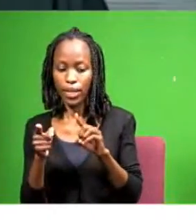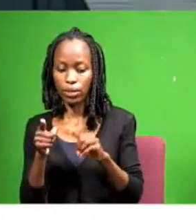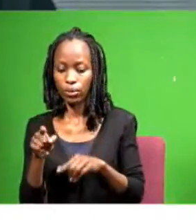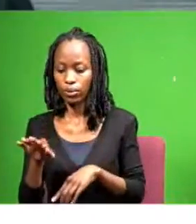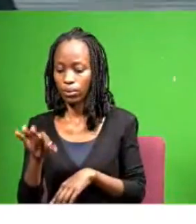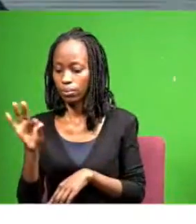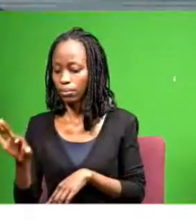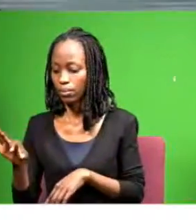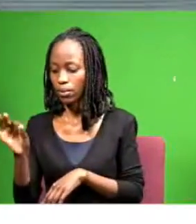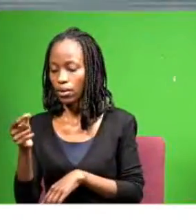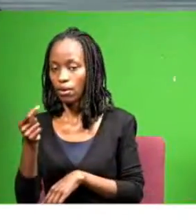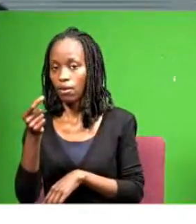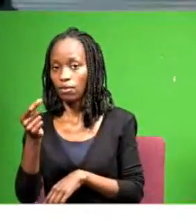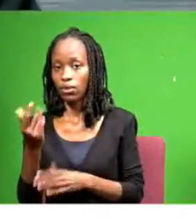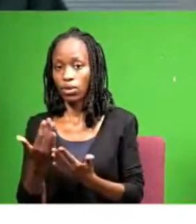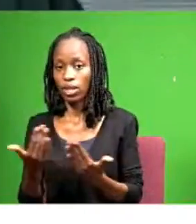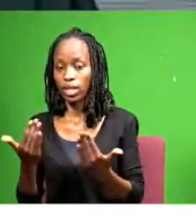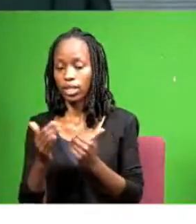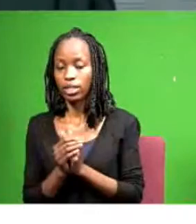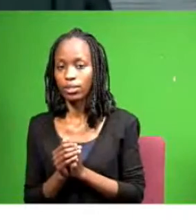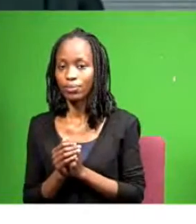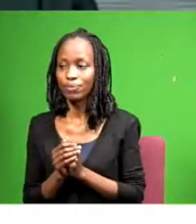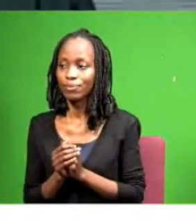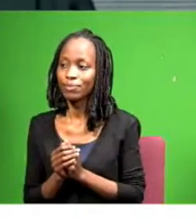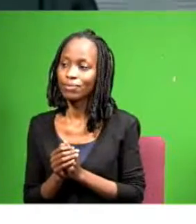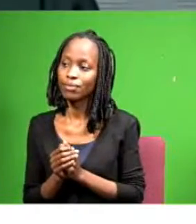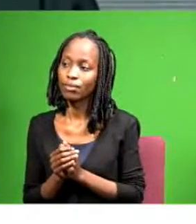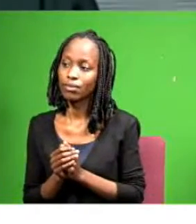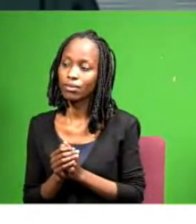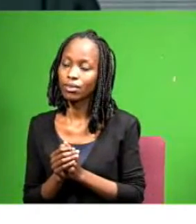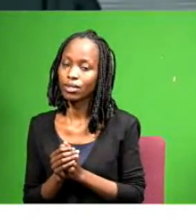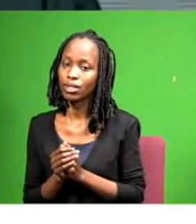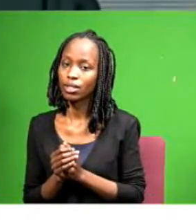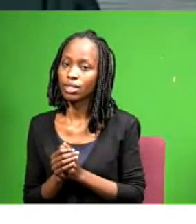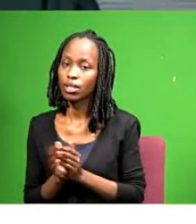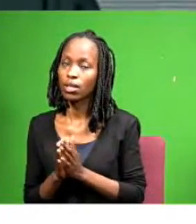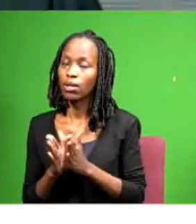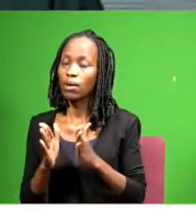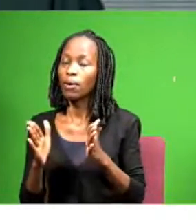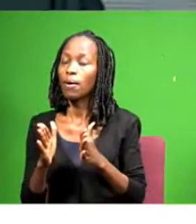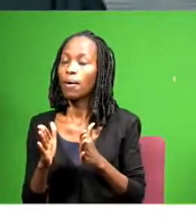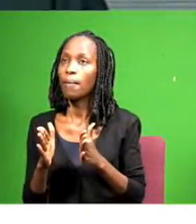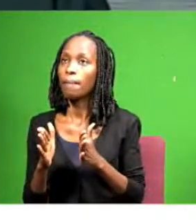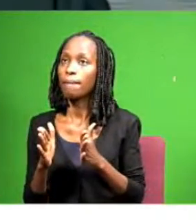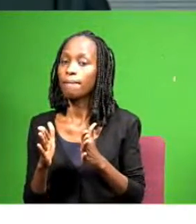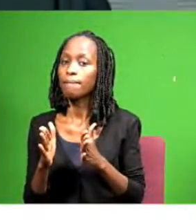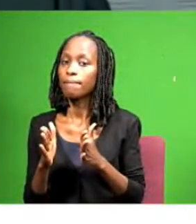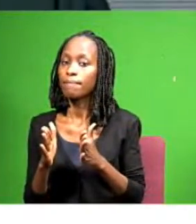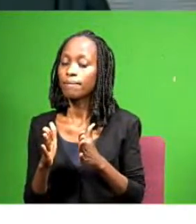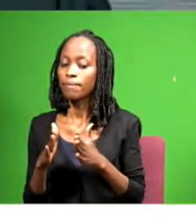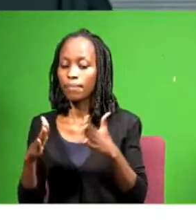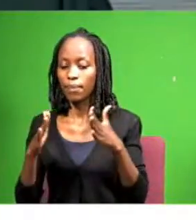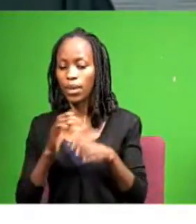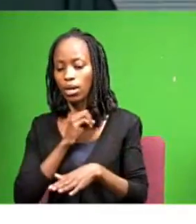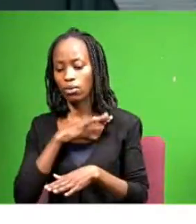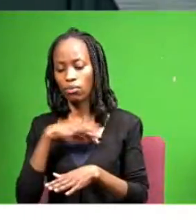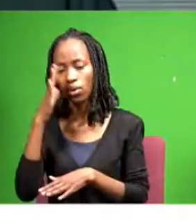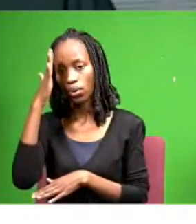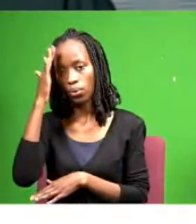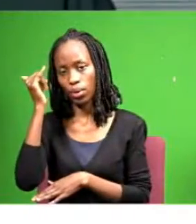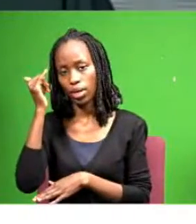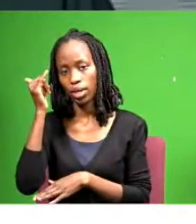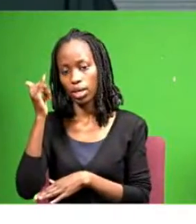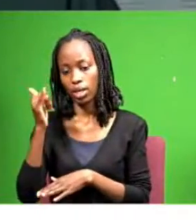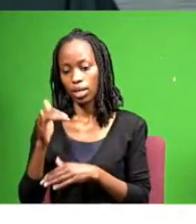out a few items. The major complaint on why